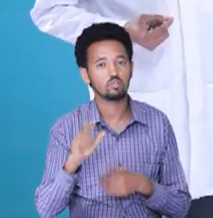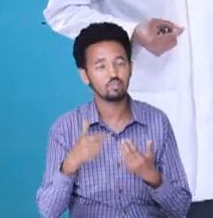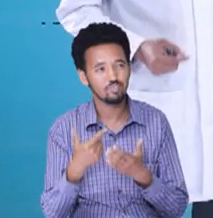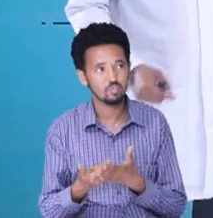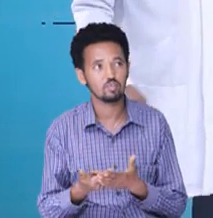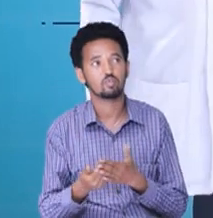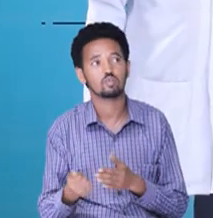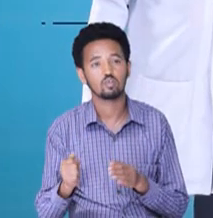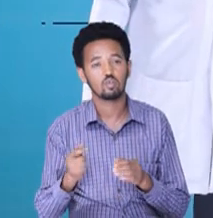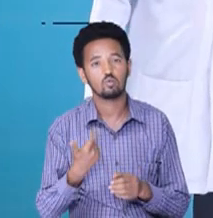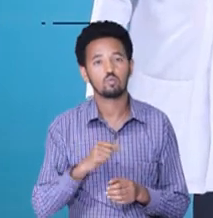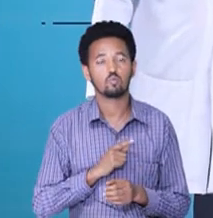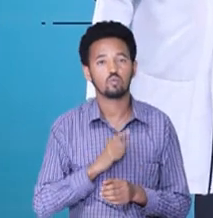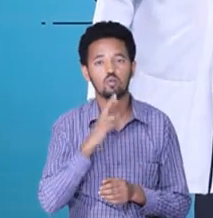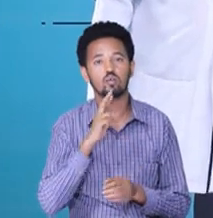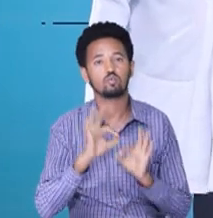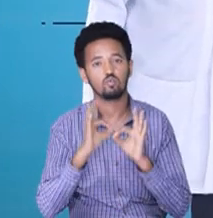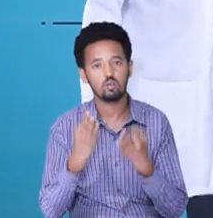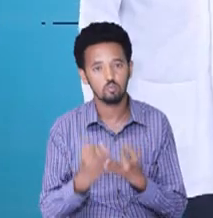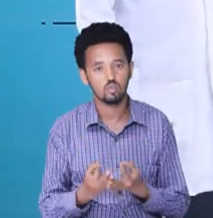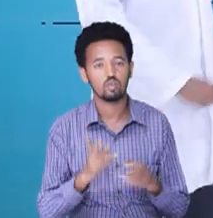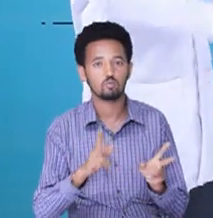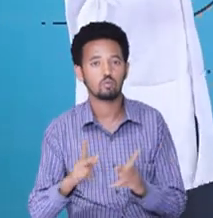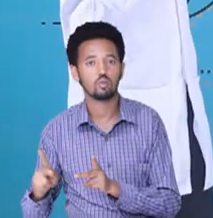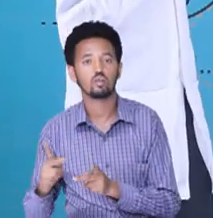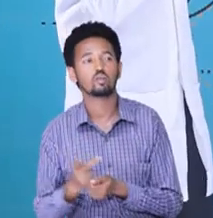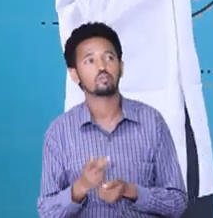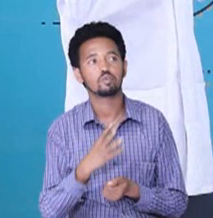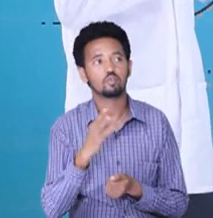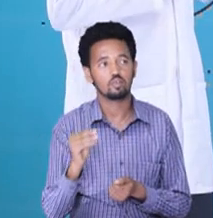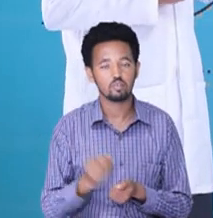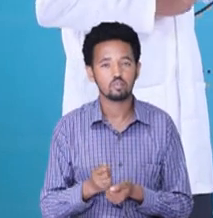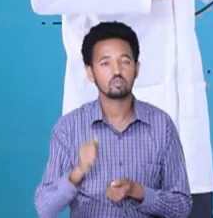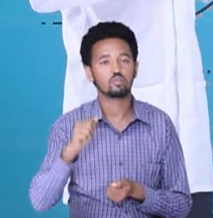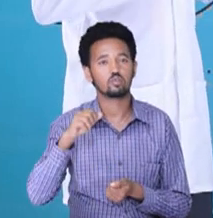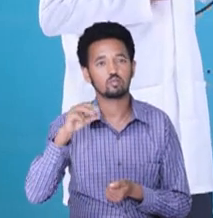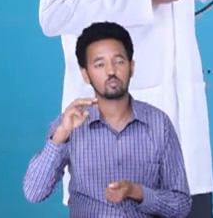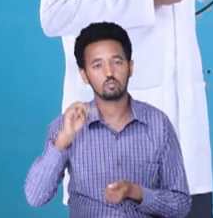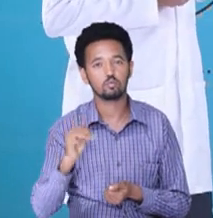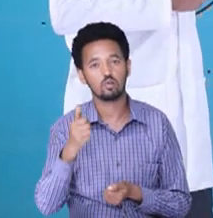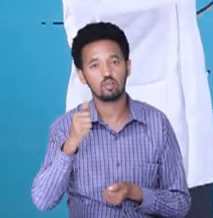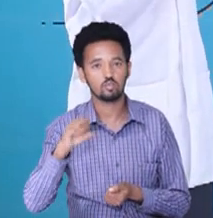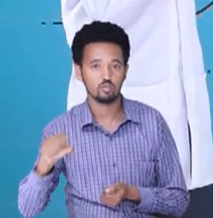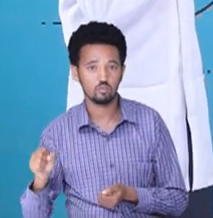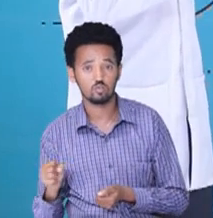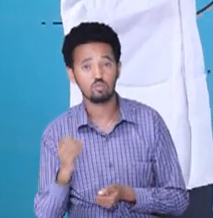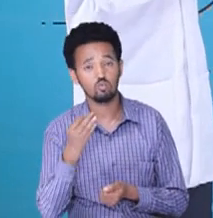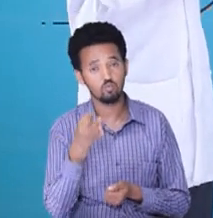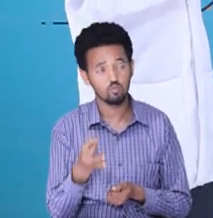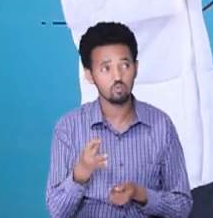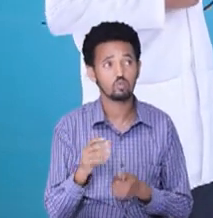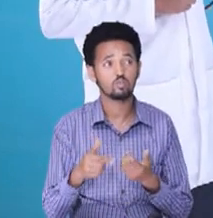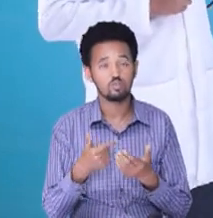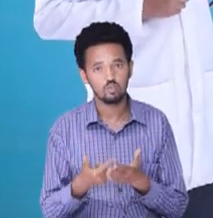made royal family unpopular, and a mass of demonstration in Paris favored